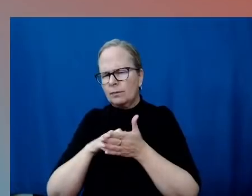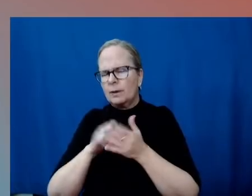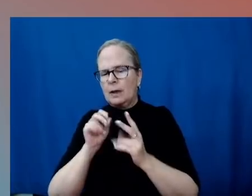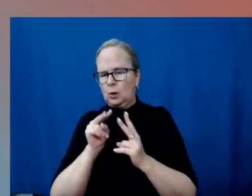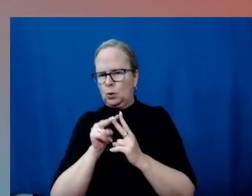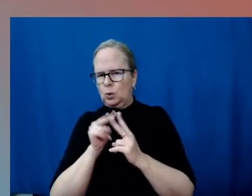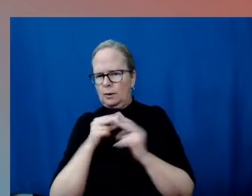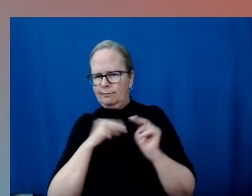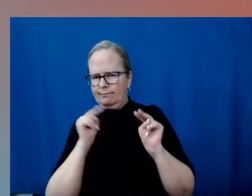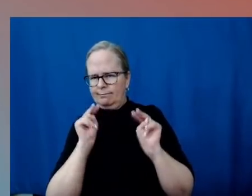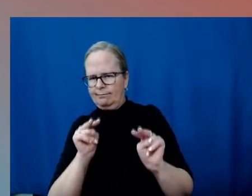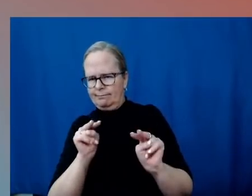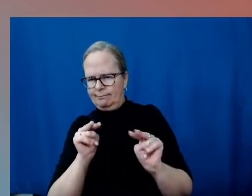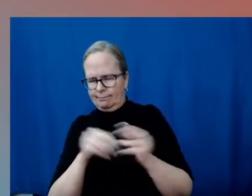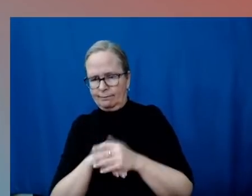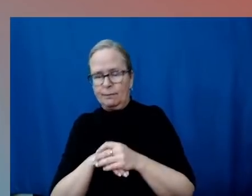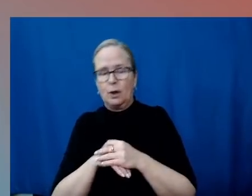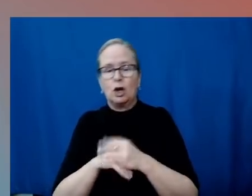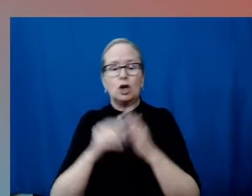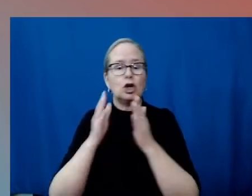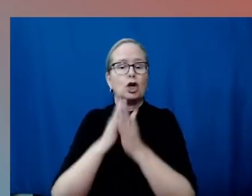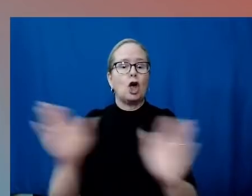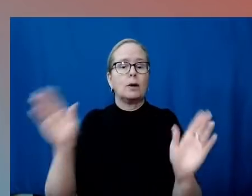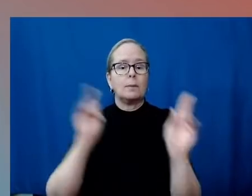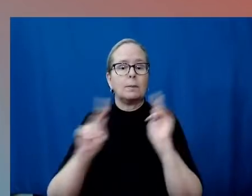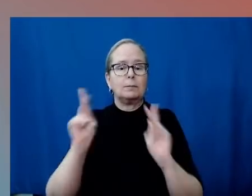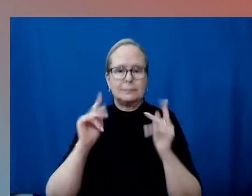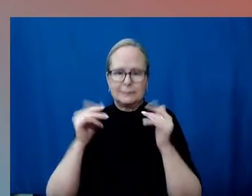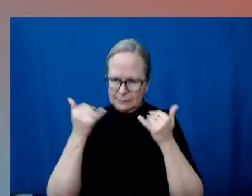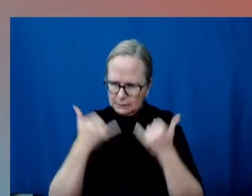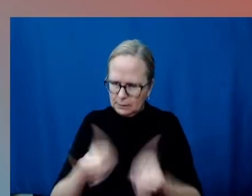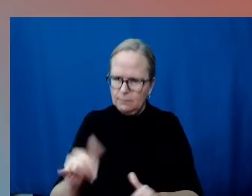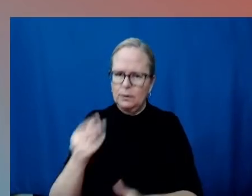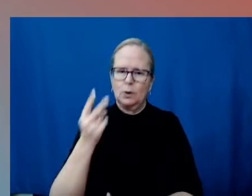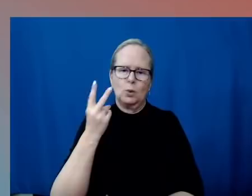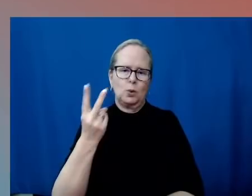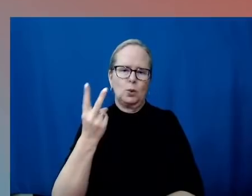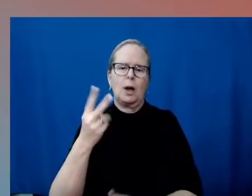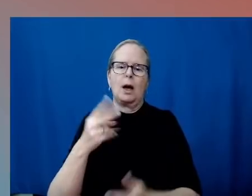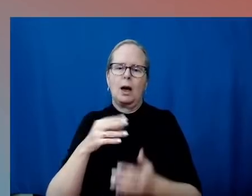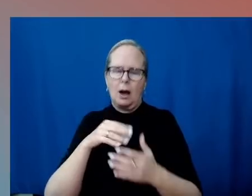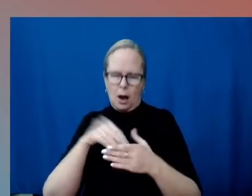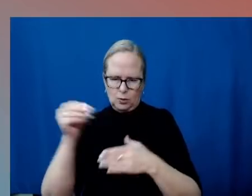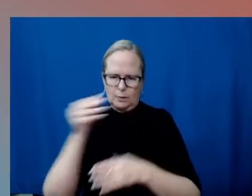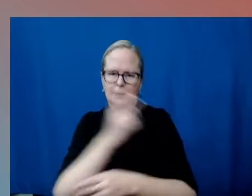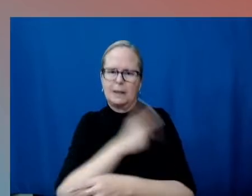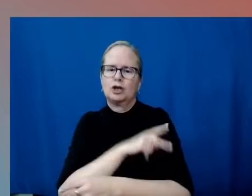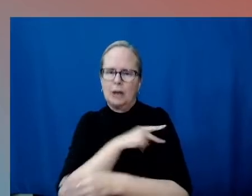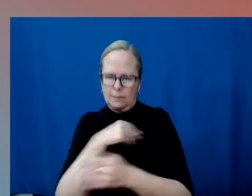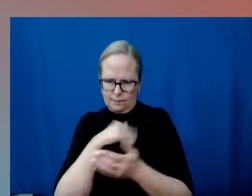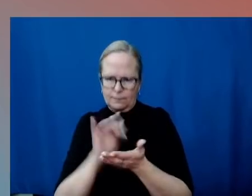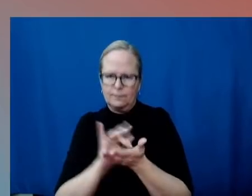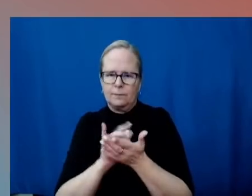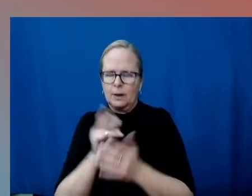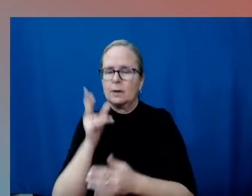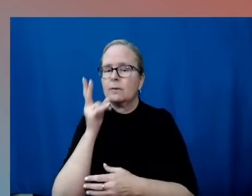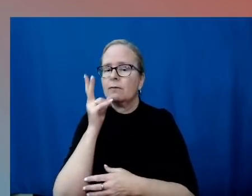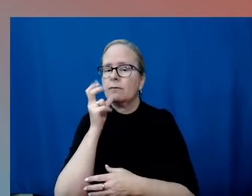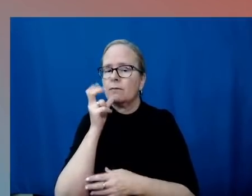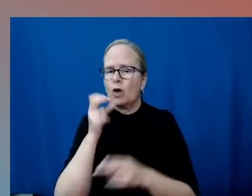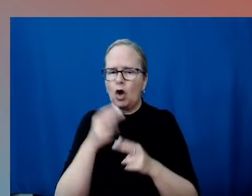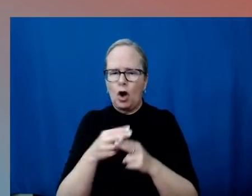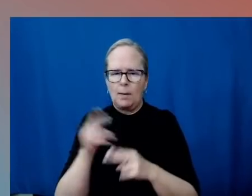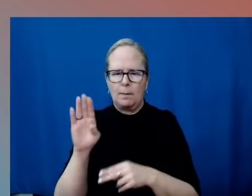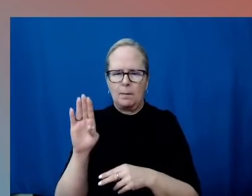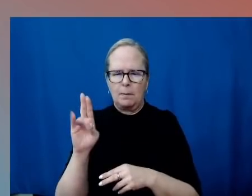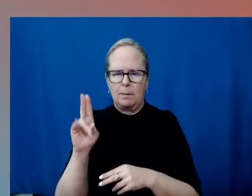order to get those. For the general population, there's still 2 repurposed outpatient medications that we can use.